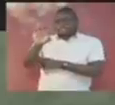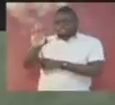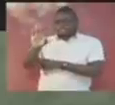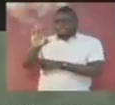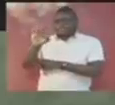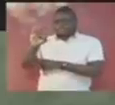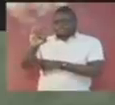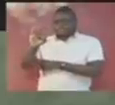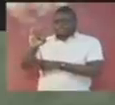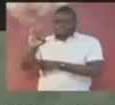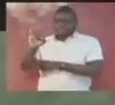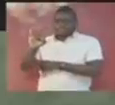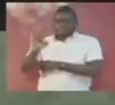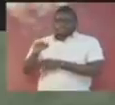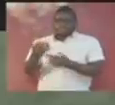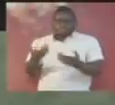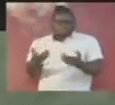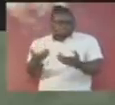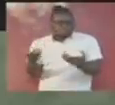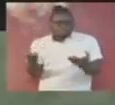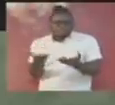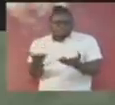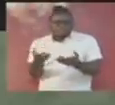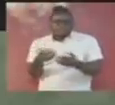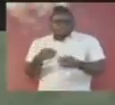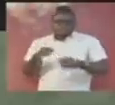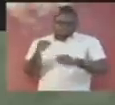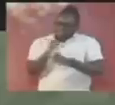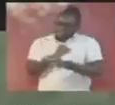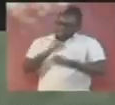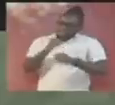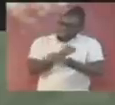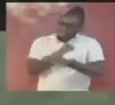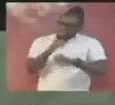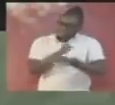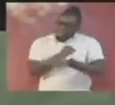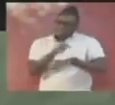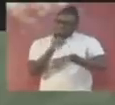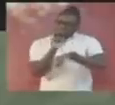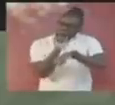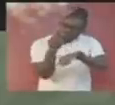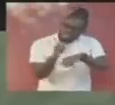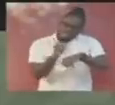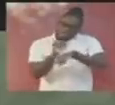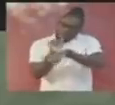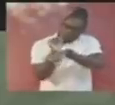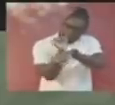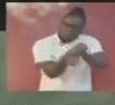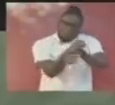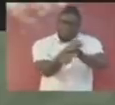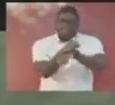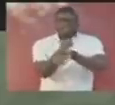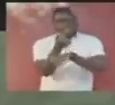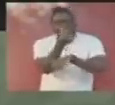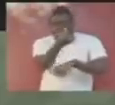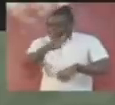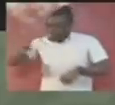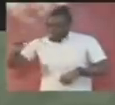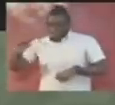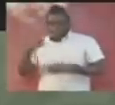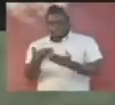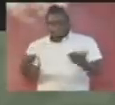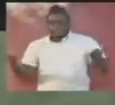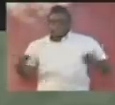following immunization. And this can range from an event due to the actual vaccine all the way to